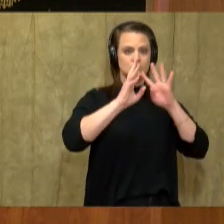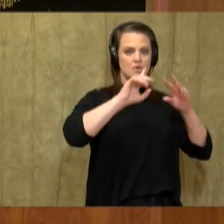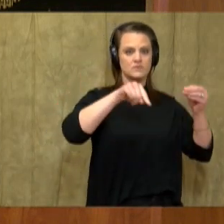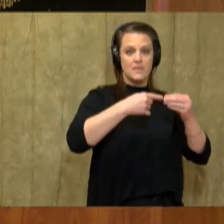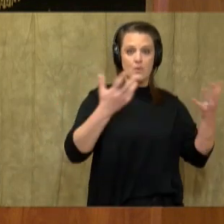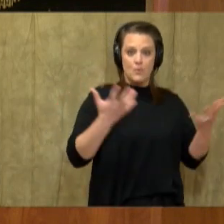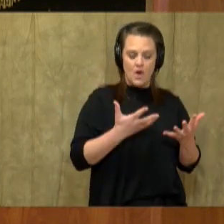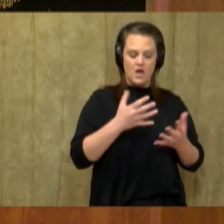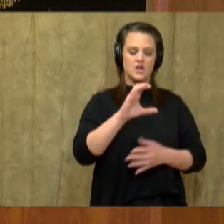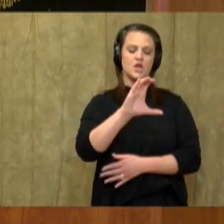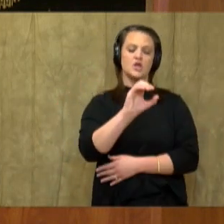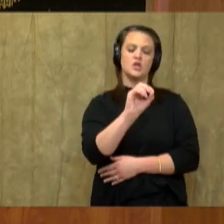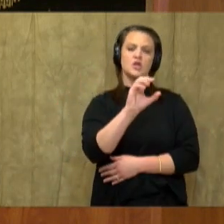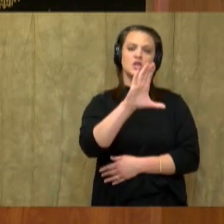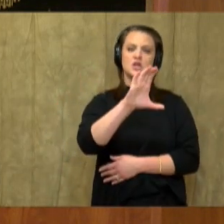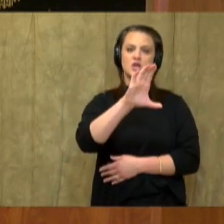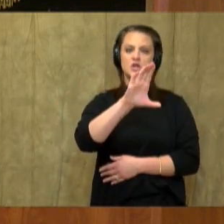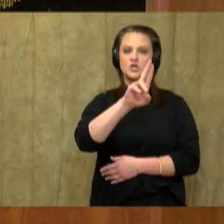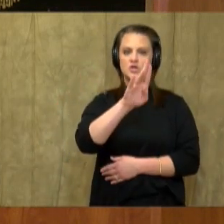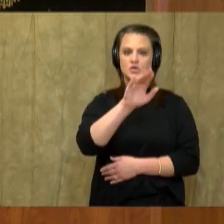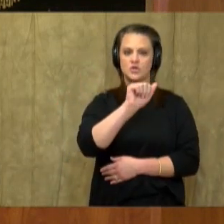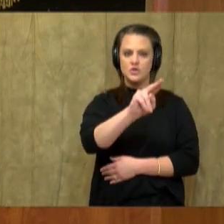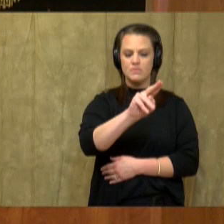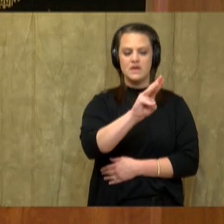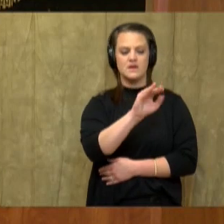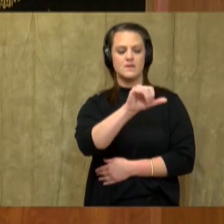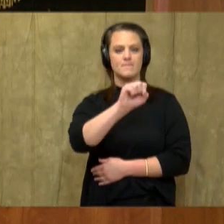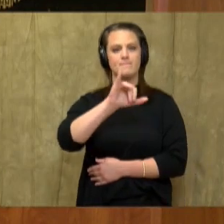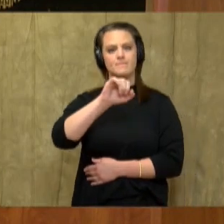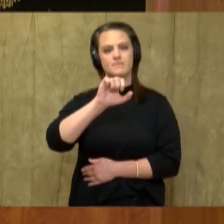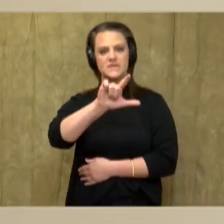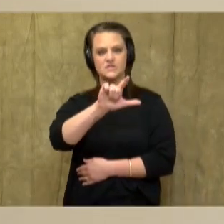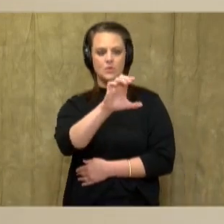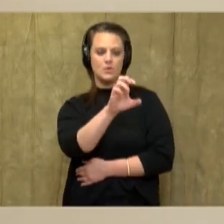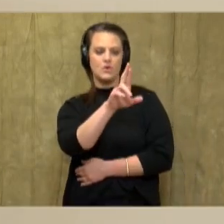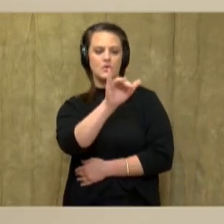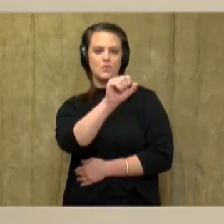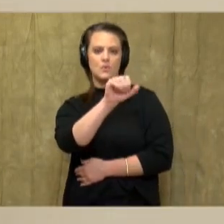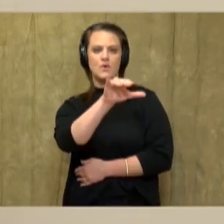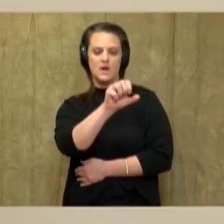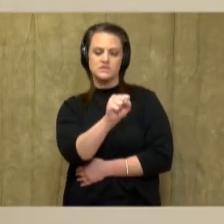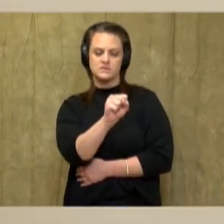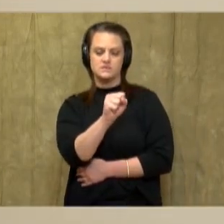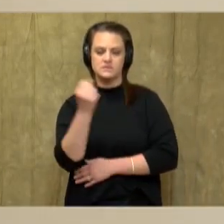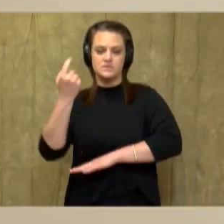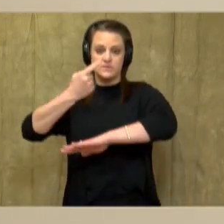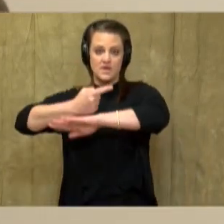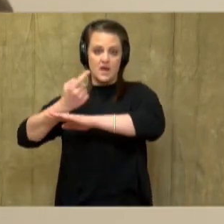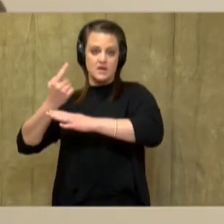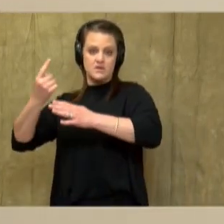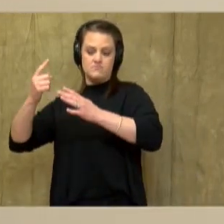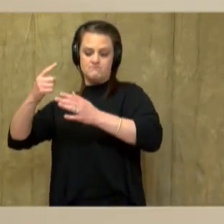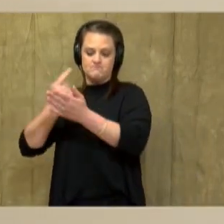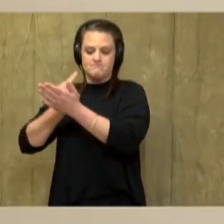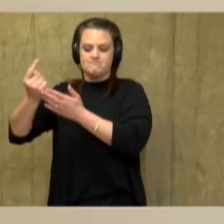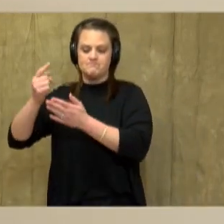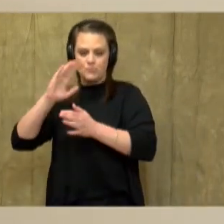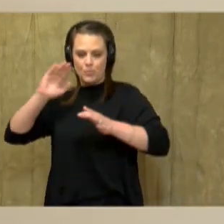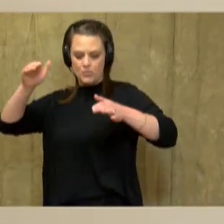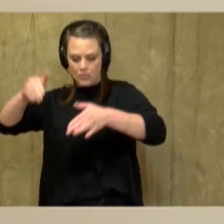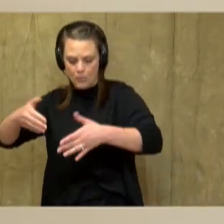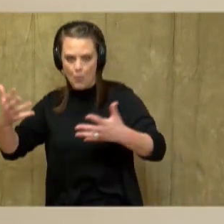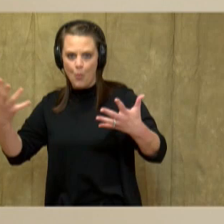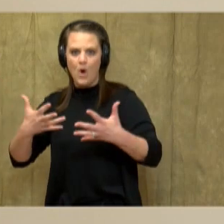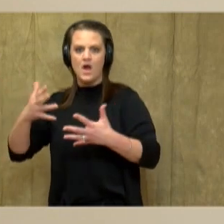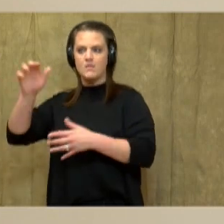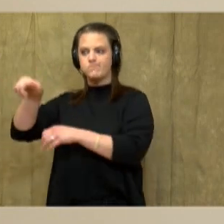about the Cuban Missile Crisis. This week we're going to look at the fear of communism and our foreign